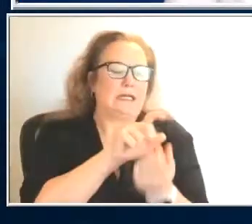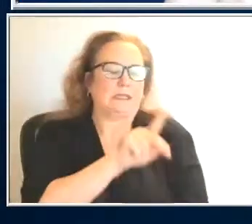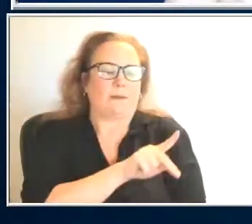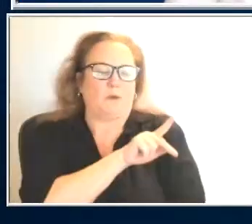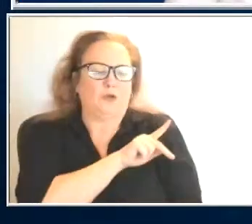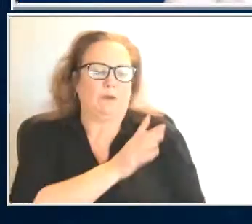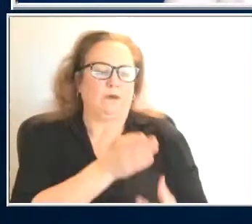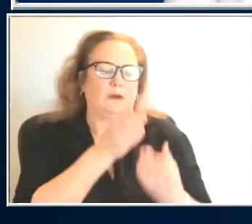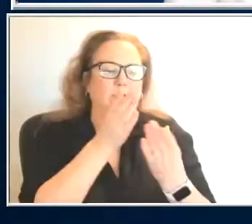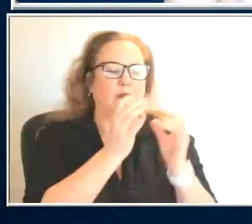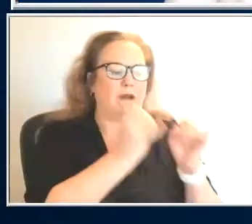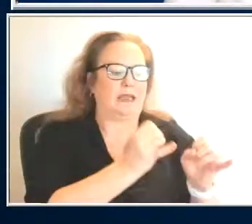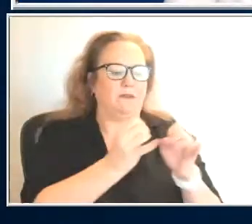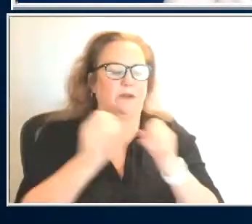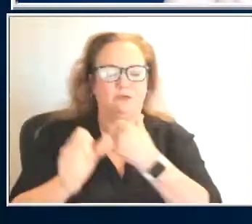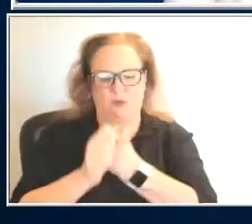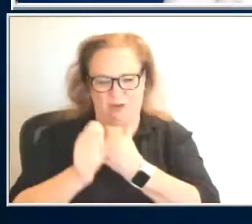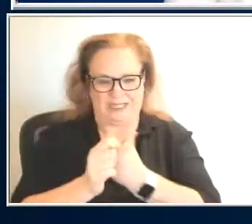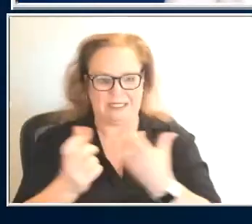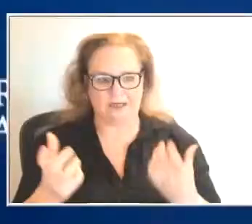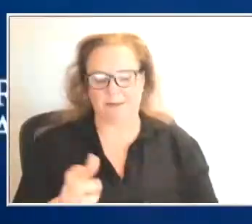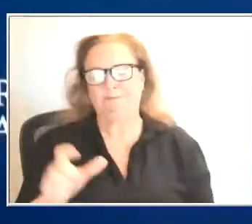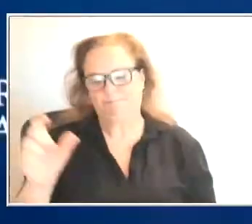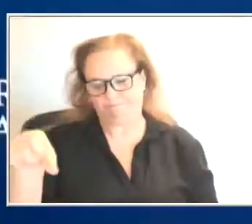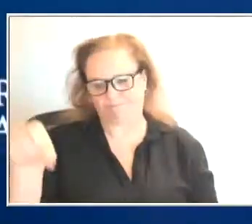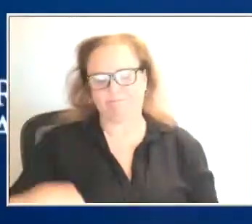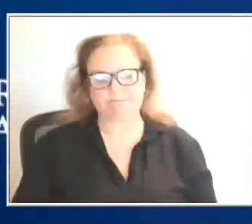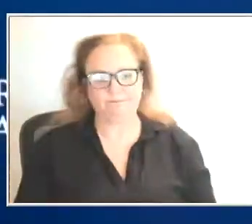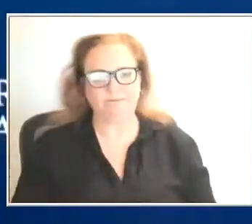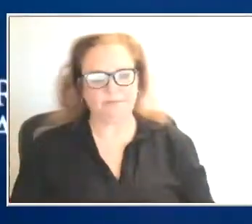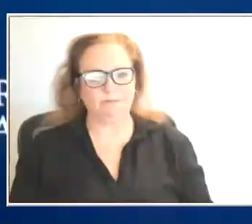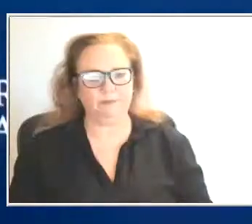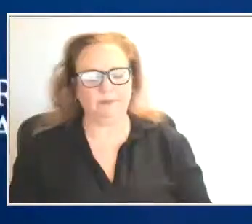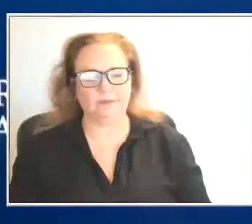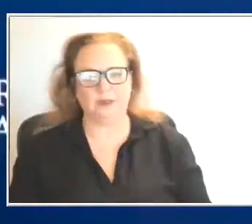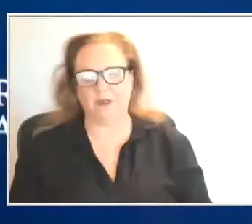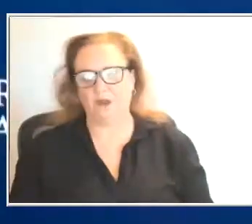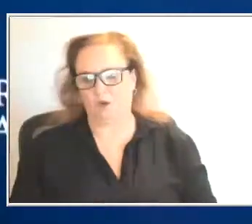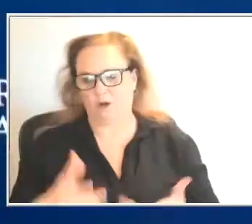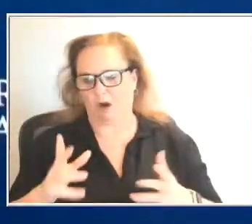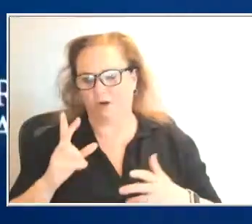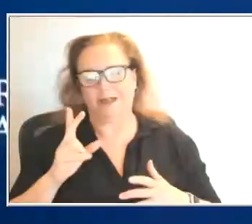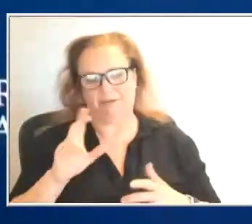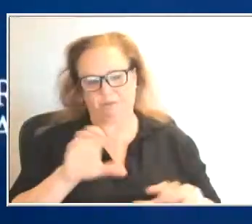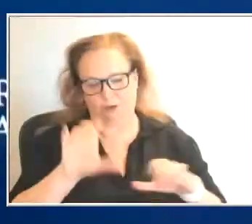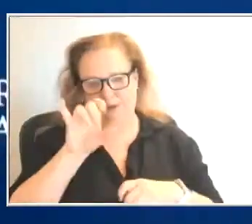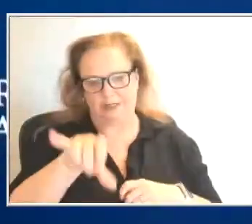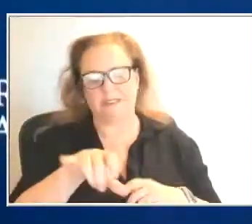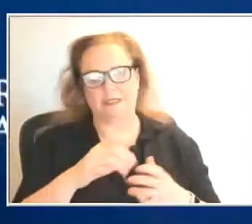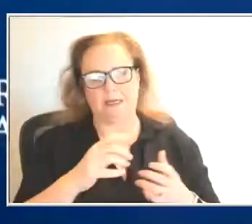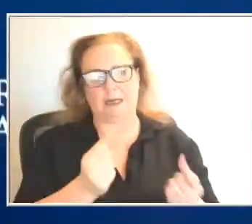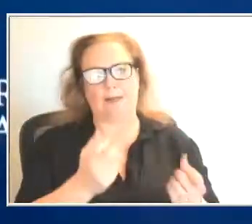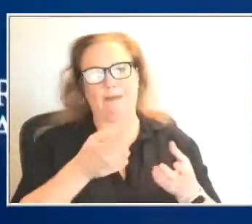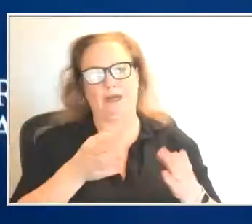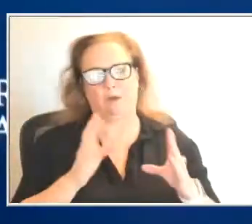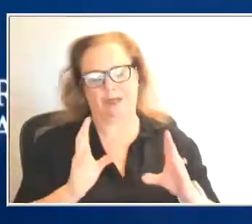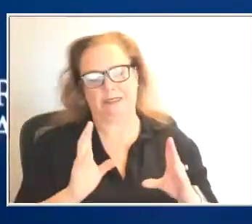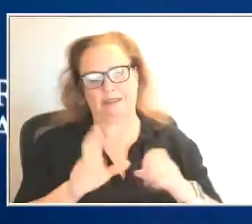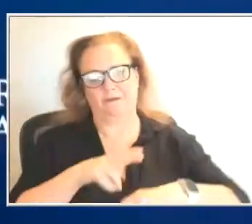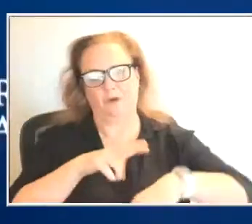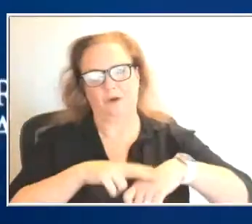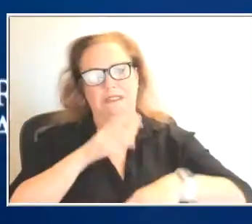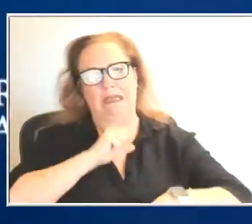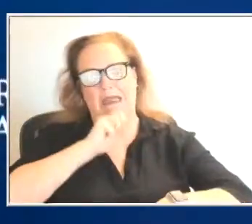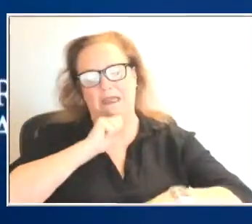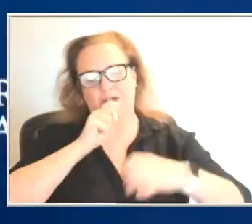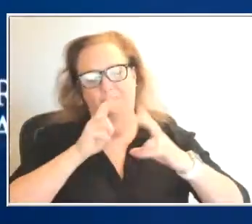an individual's risk? Absolutely, and in fact, we already do this in many ways. Of course, age is a very